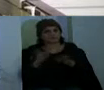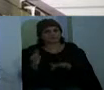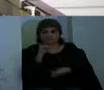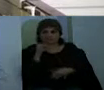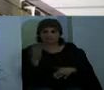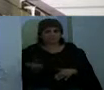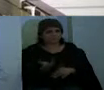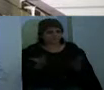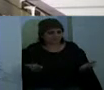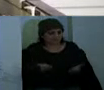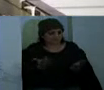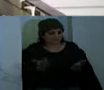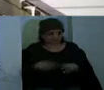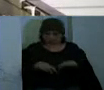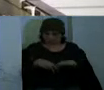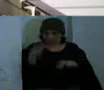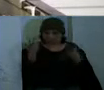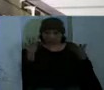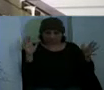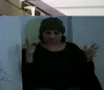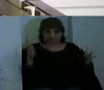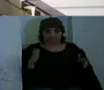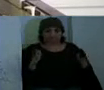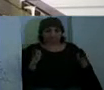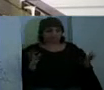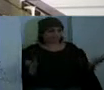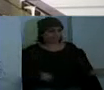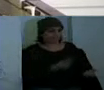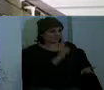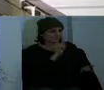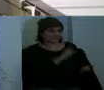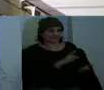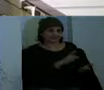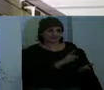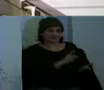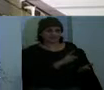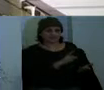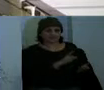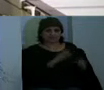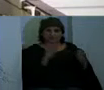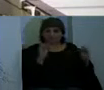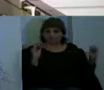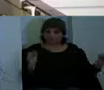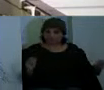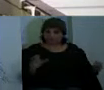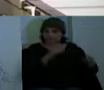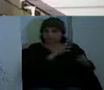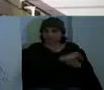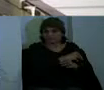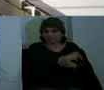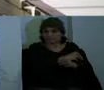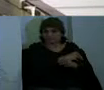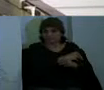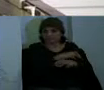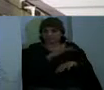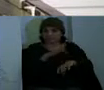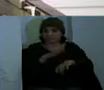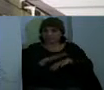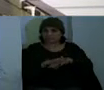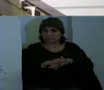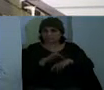risen. Here he is. No power on